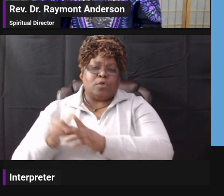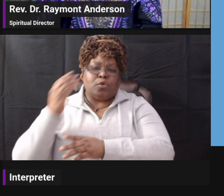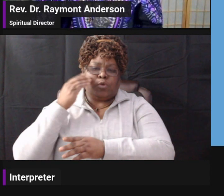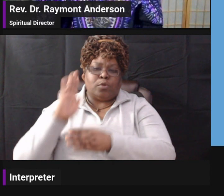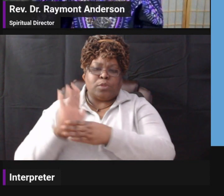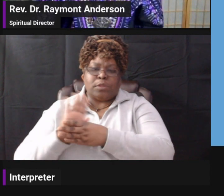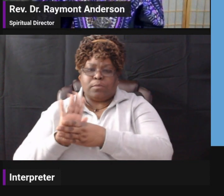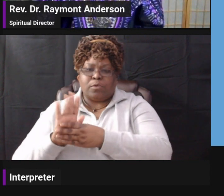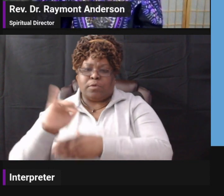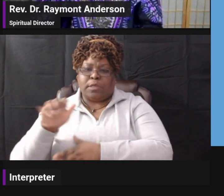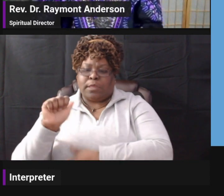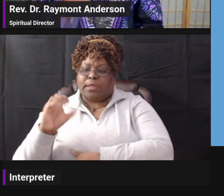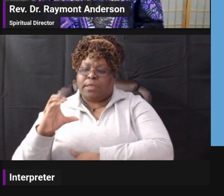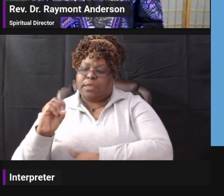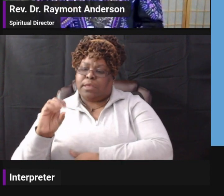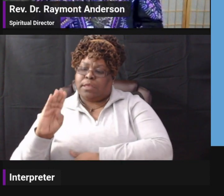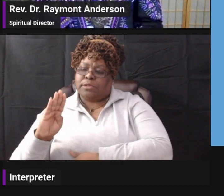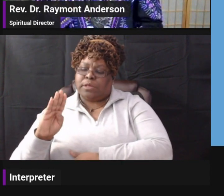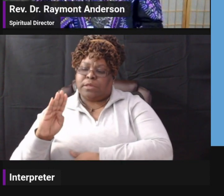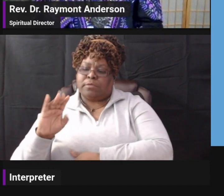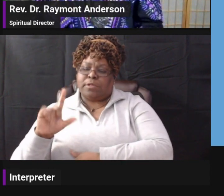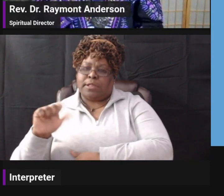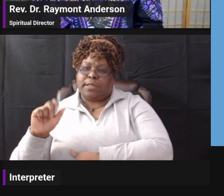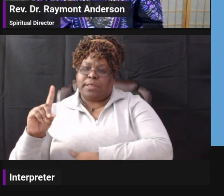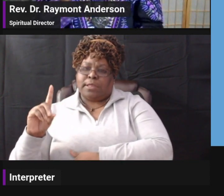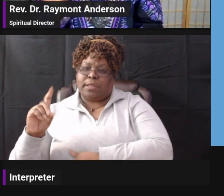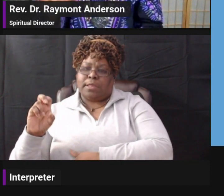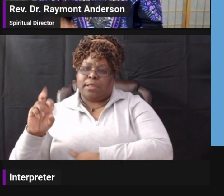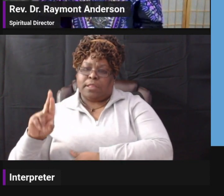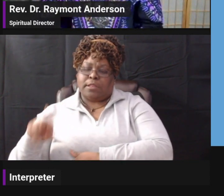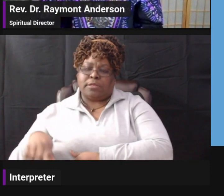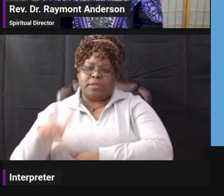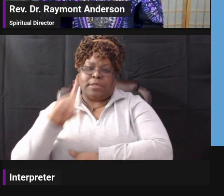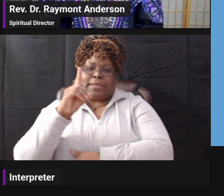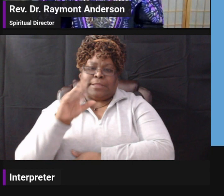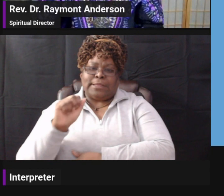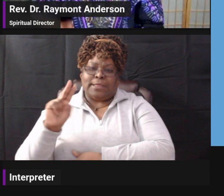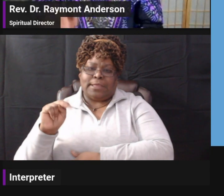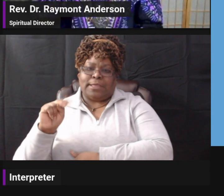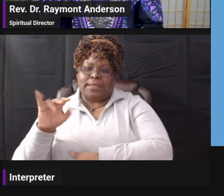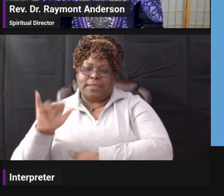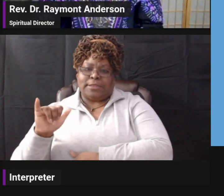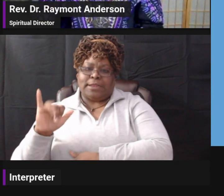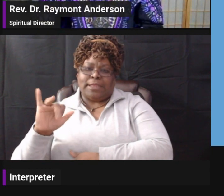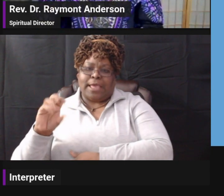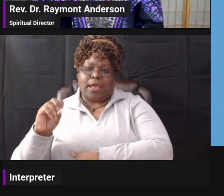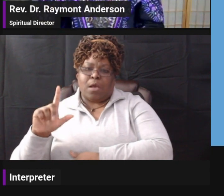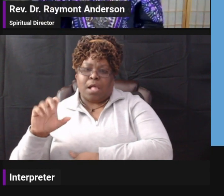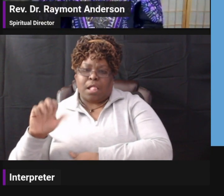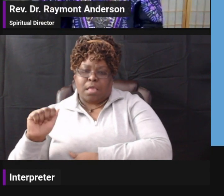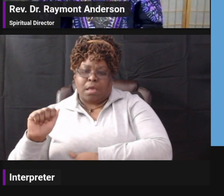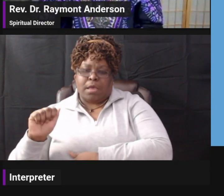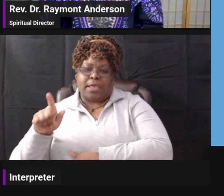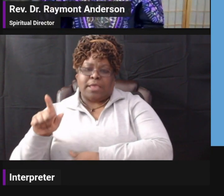there's a film, Jacob's Ladder, where Danny Aiello, his character, whose name I can't remember right now, but